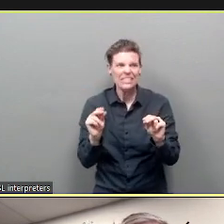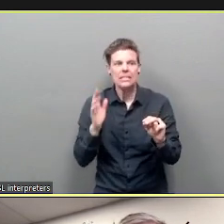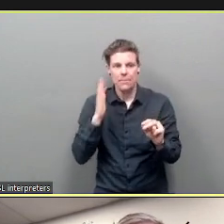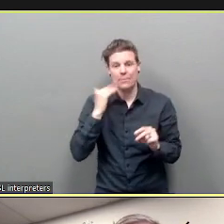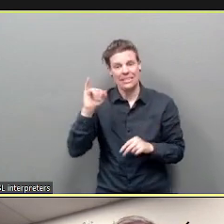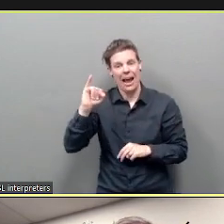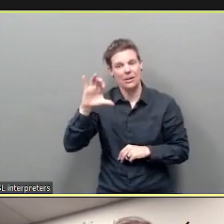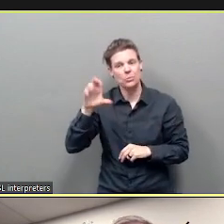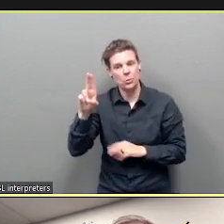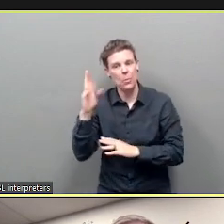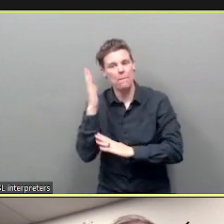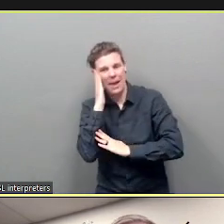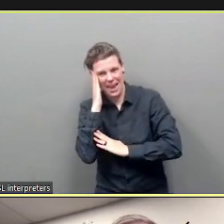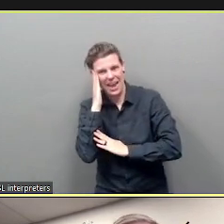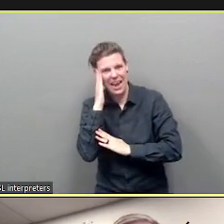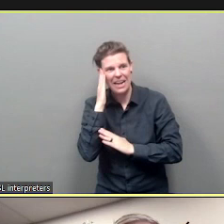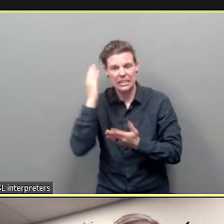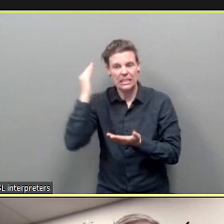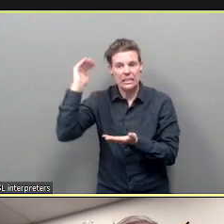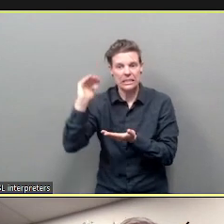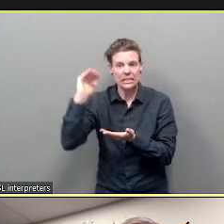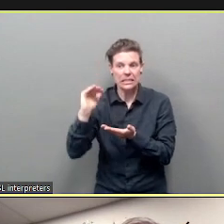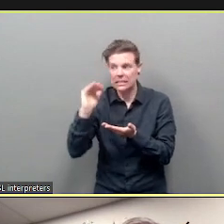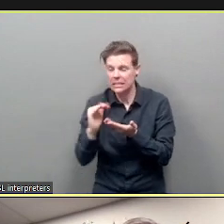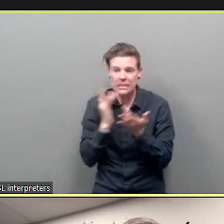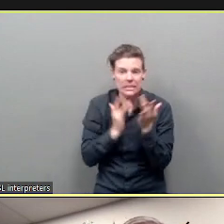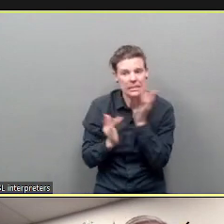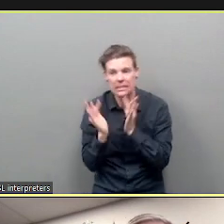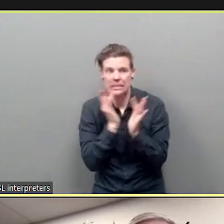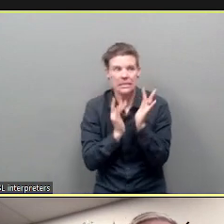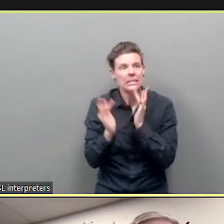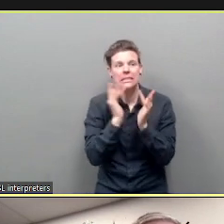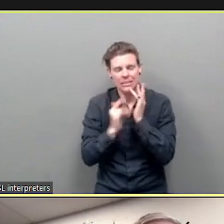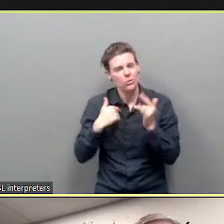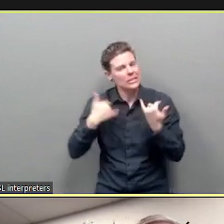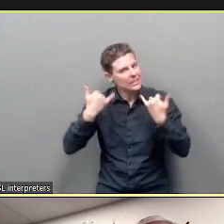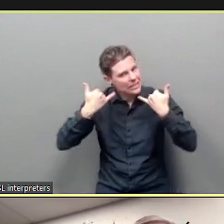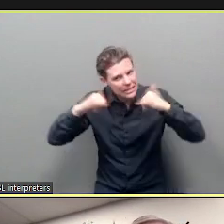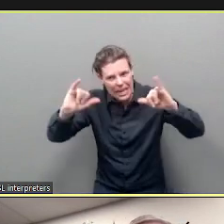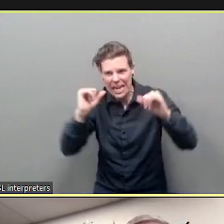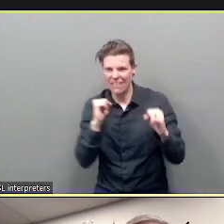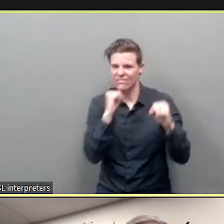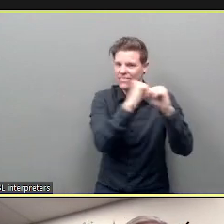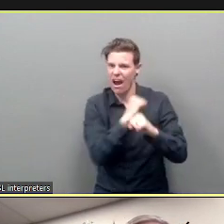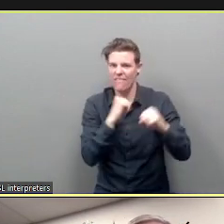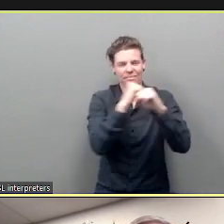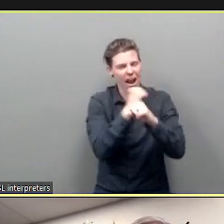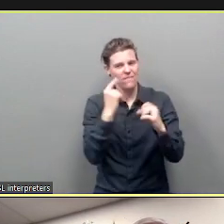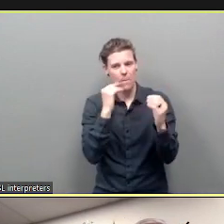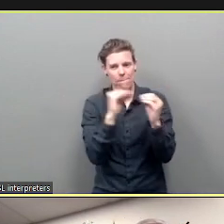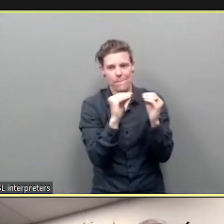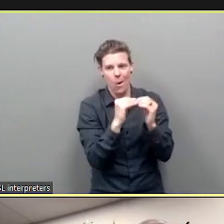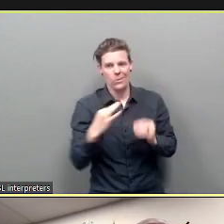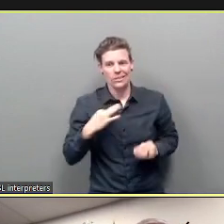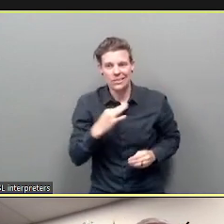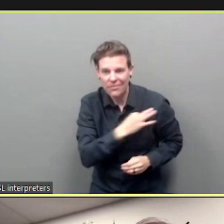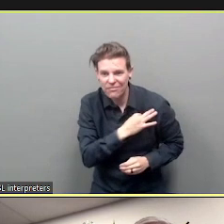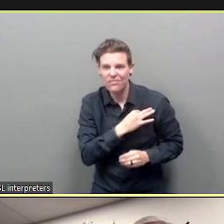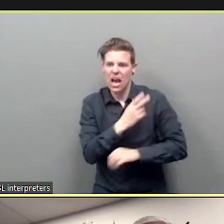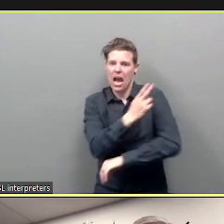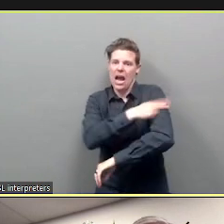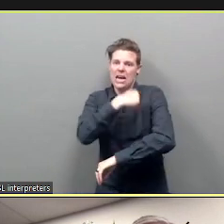up against it in our hospitals, and now the rest of the country will be joining us. Remember that even though Omicron has a